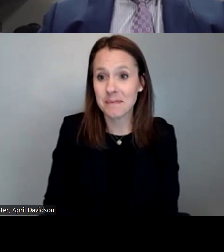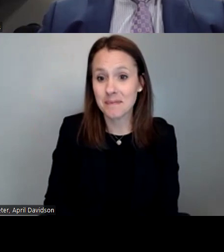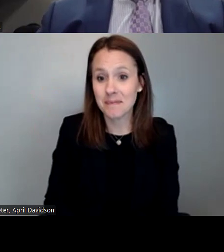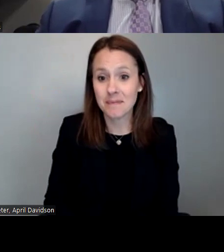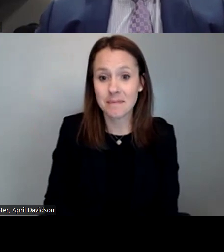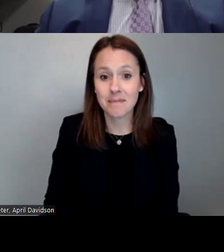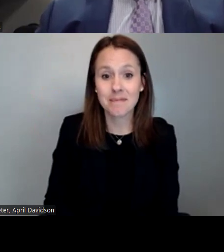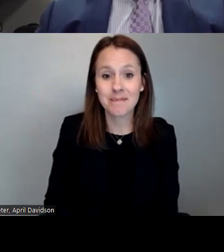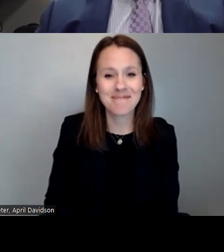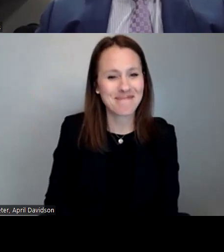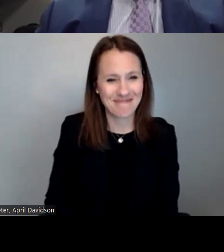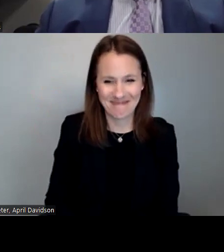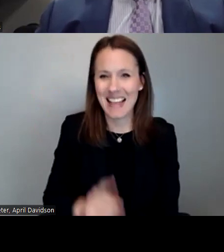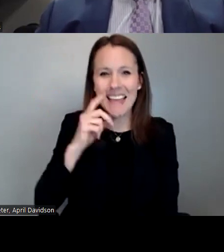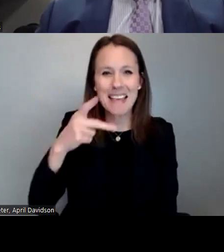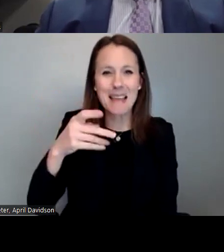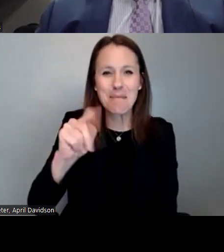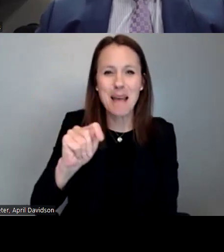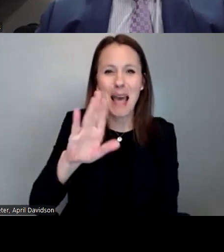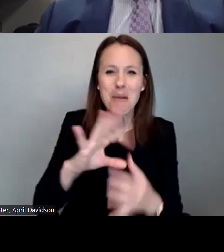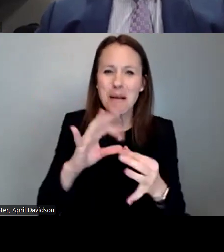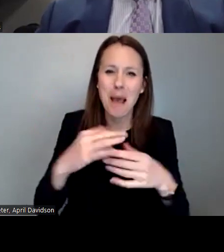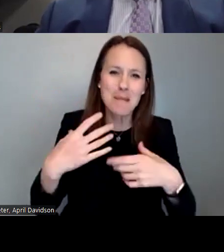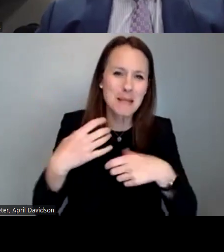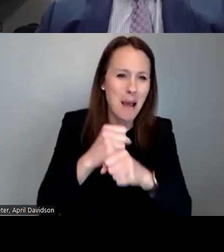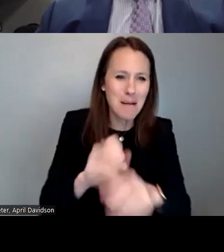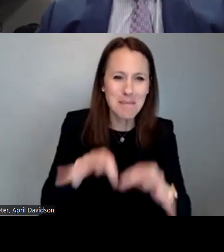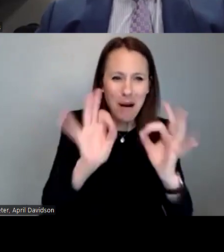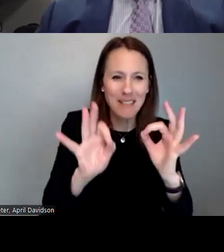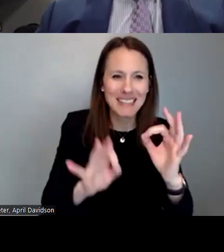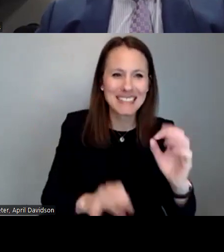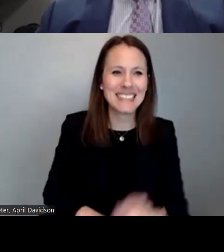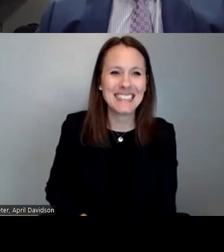Well, it looks like you summed it up perfectly, Pat.